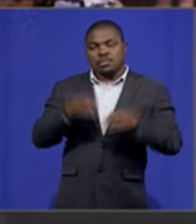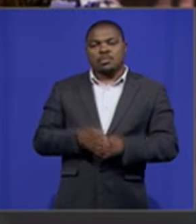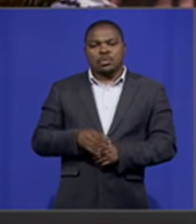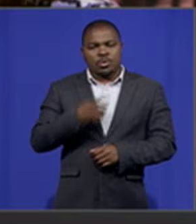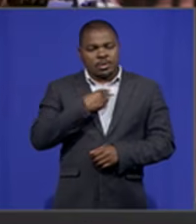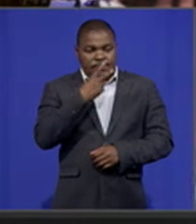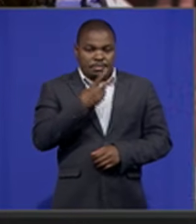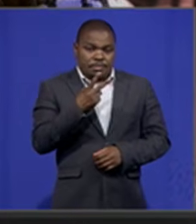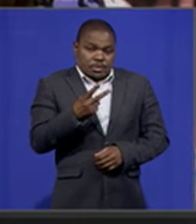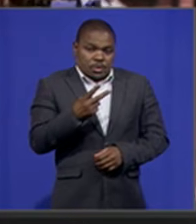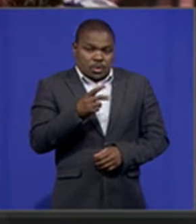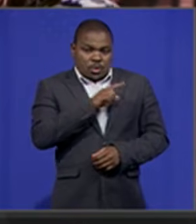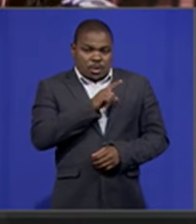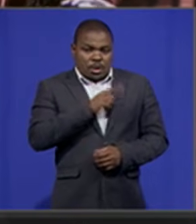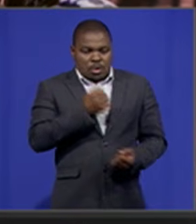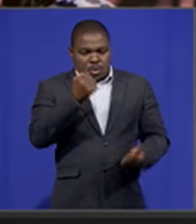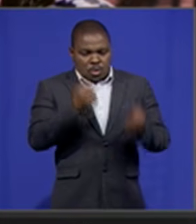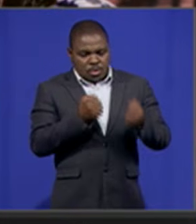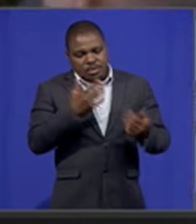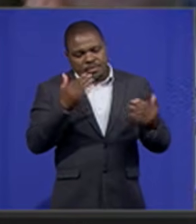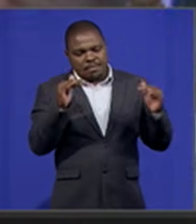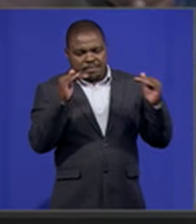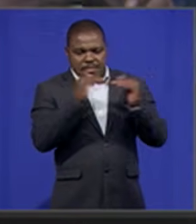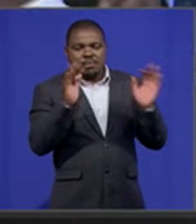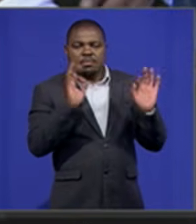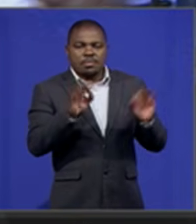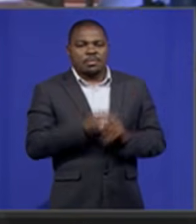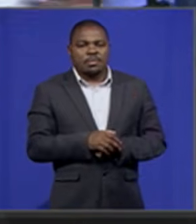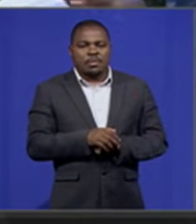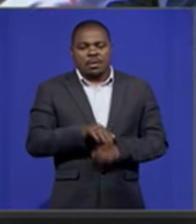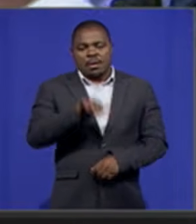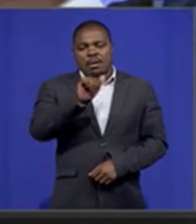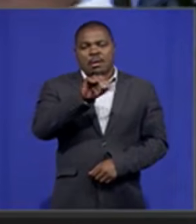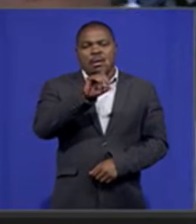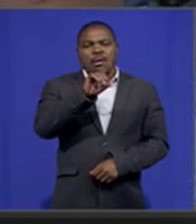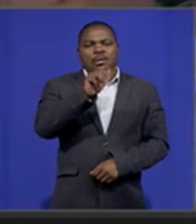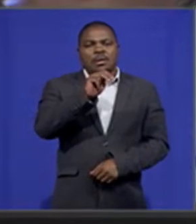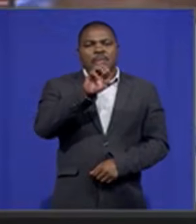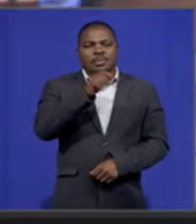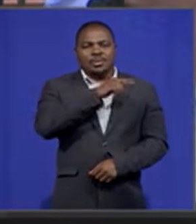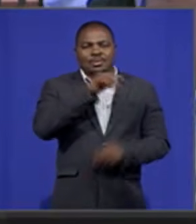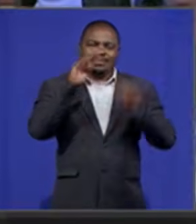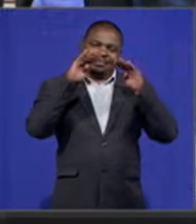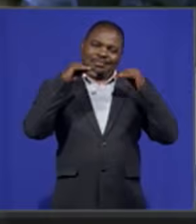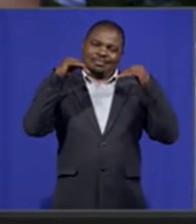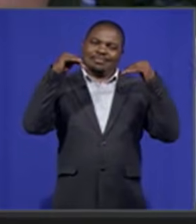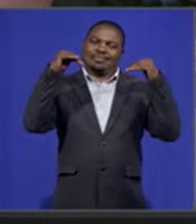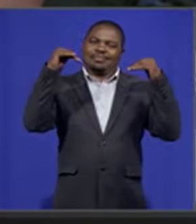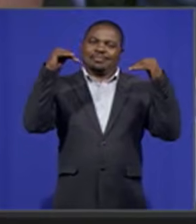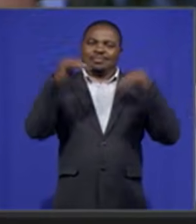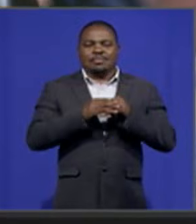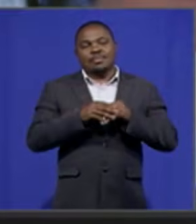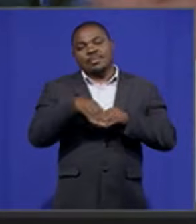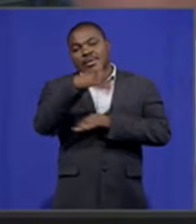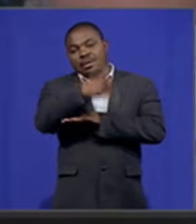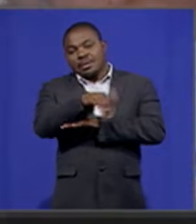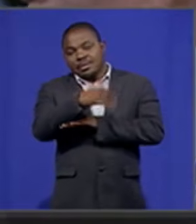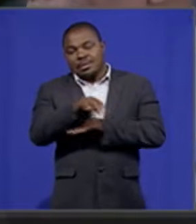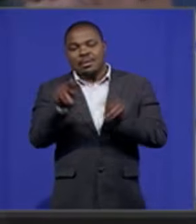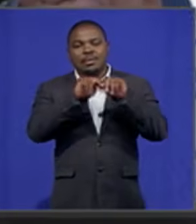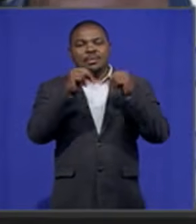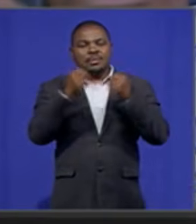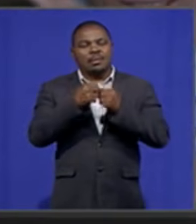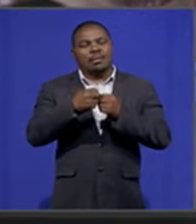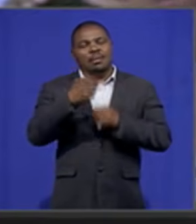that given the light, the court did make a fair judgment. Adams yo a bonagetšego a tletše ka memelo o gahlaneditšwe ke maloko a National